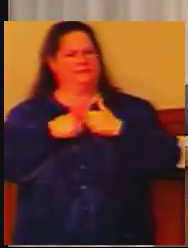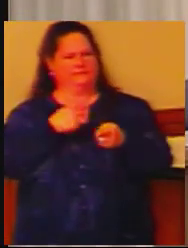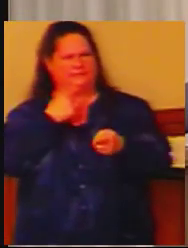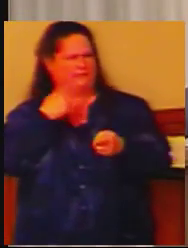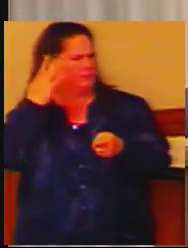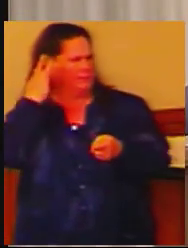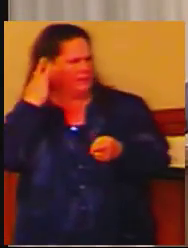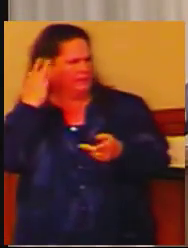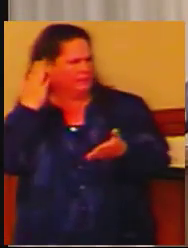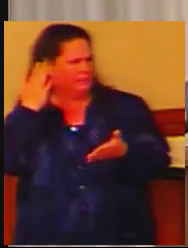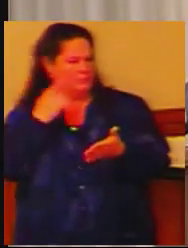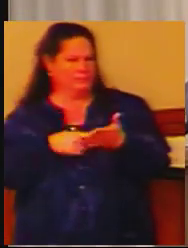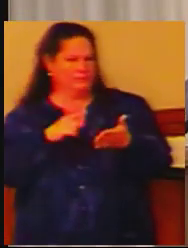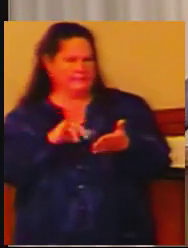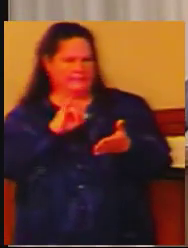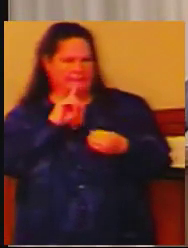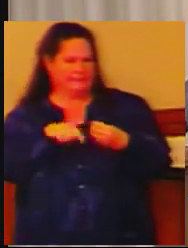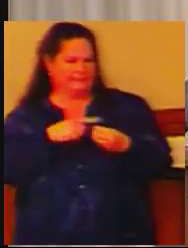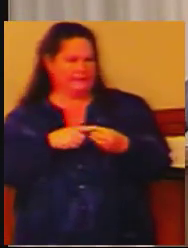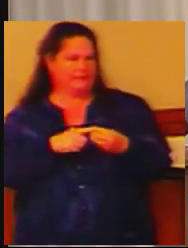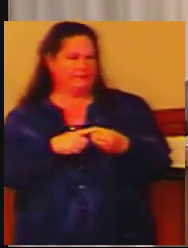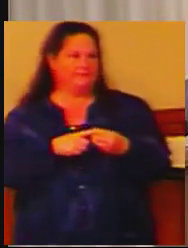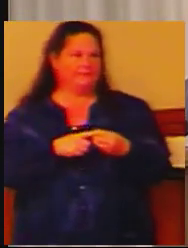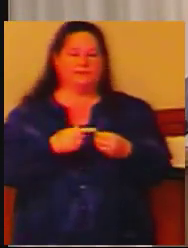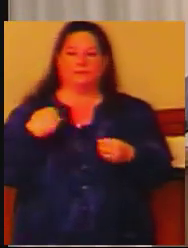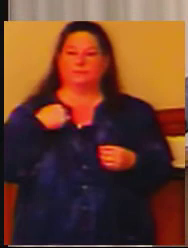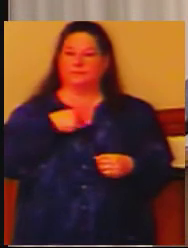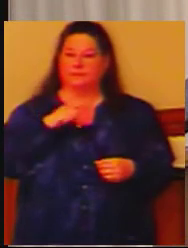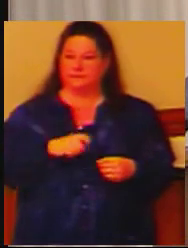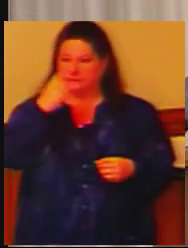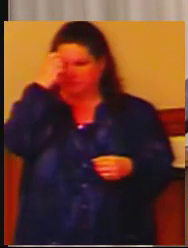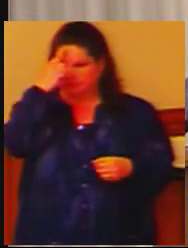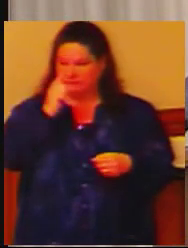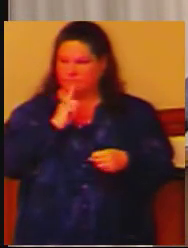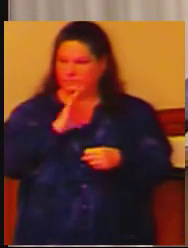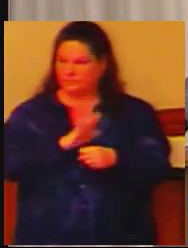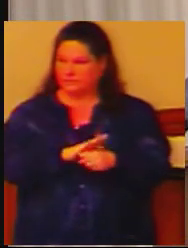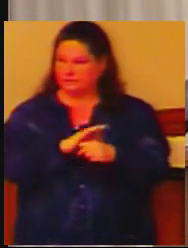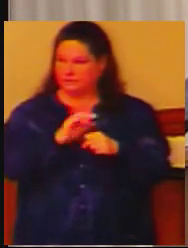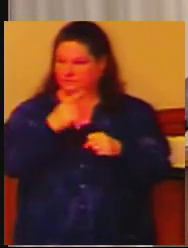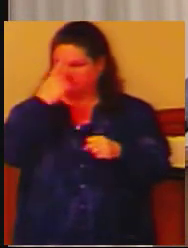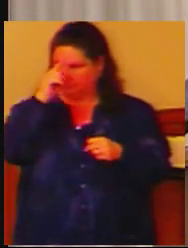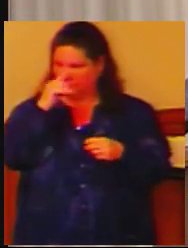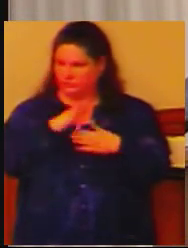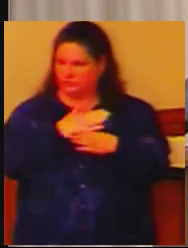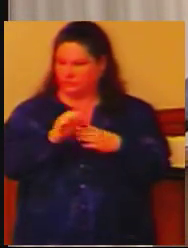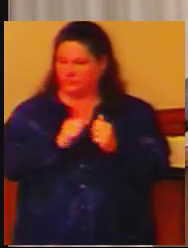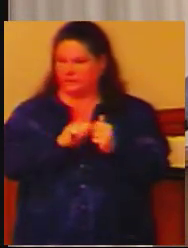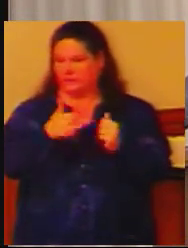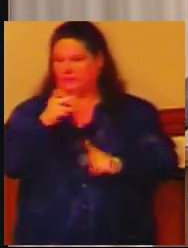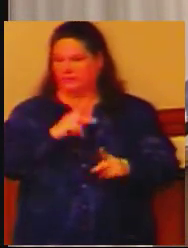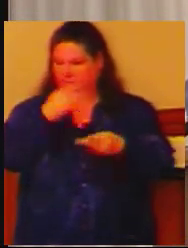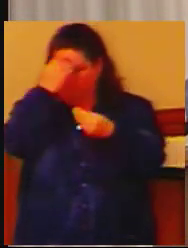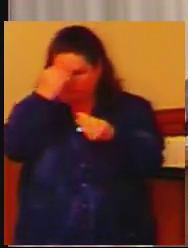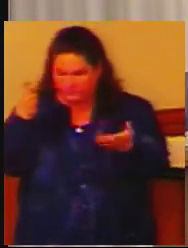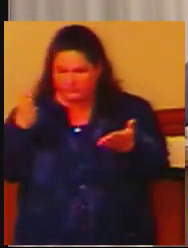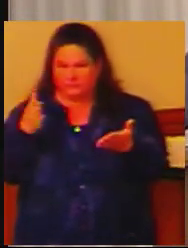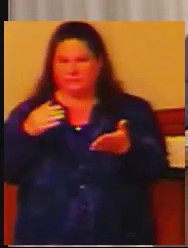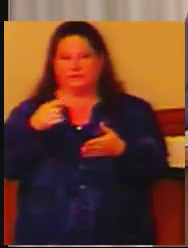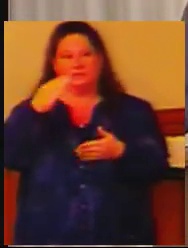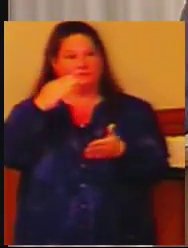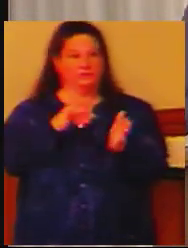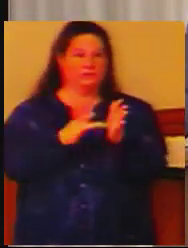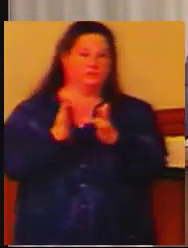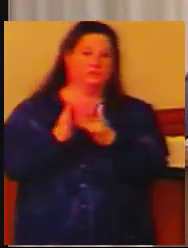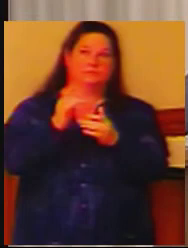about? So we have to know what the promises are so we can tell others. You know what? God promises this. Jesus promises us this and this and